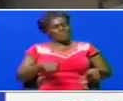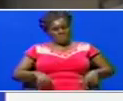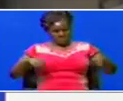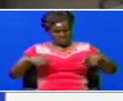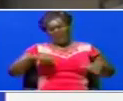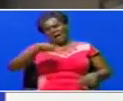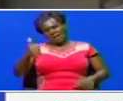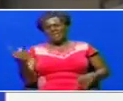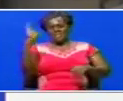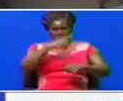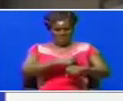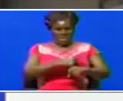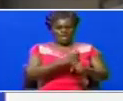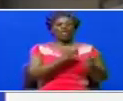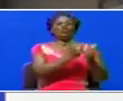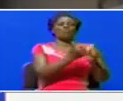fight another day.